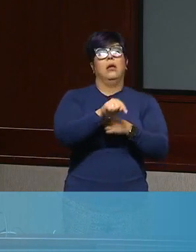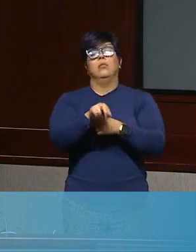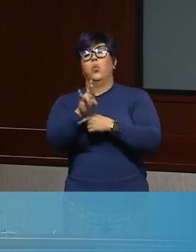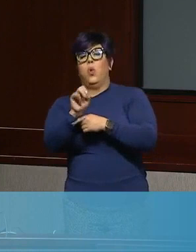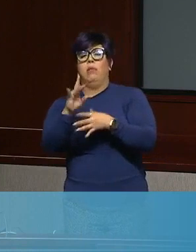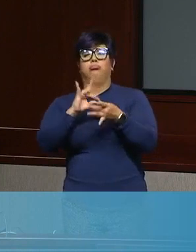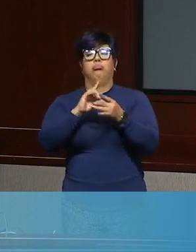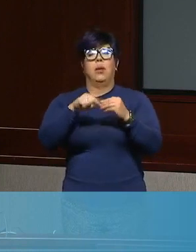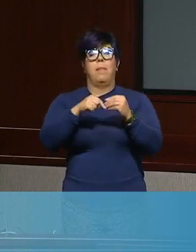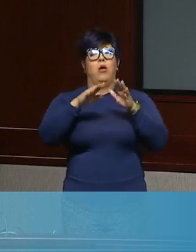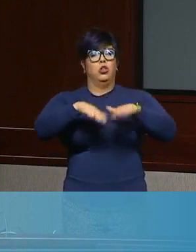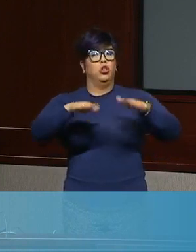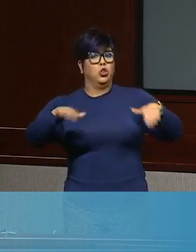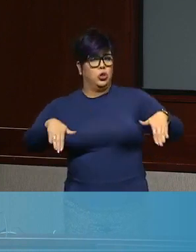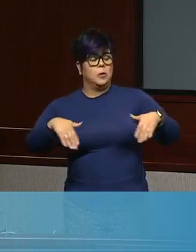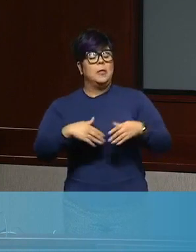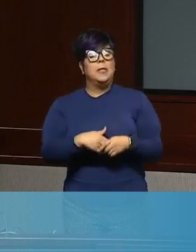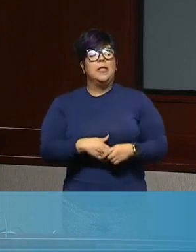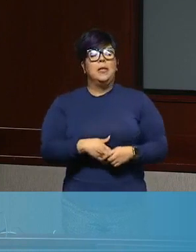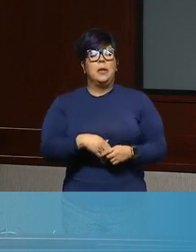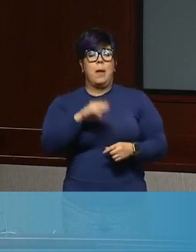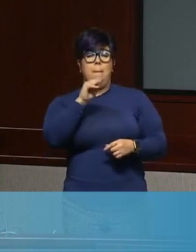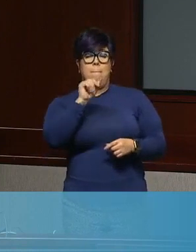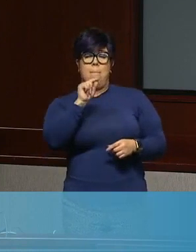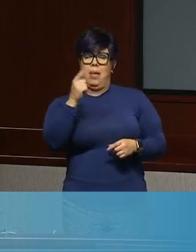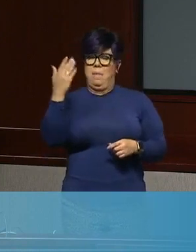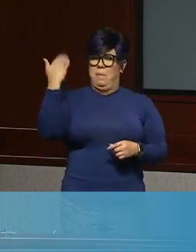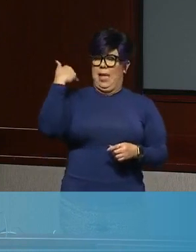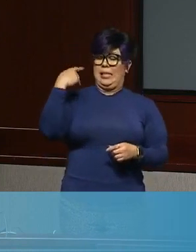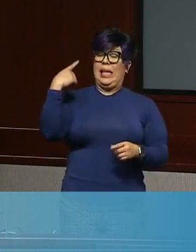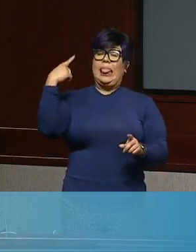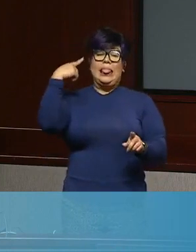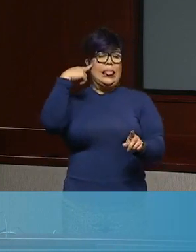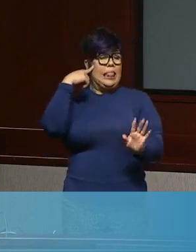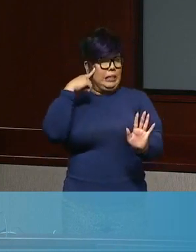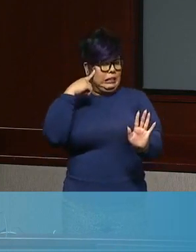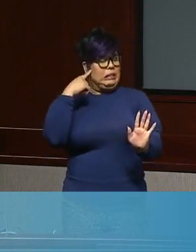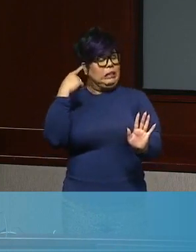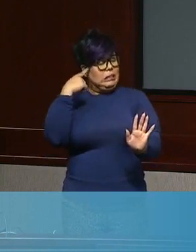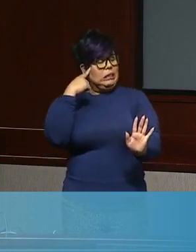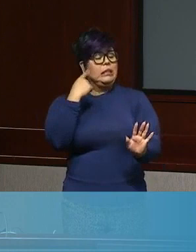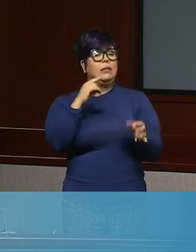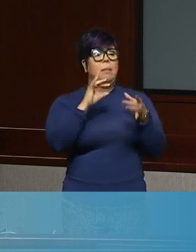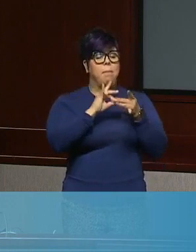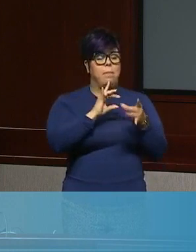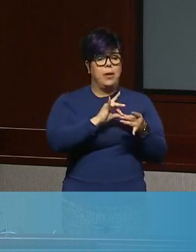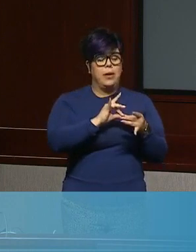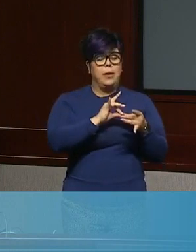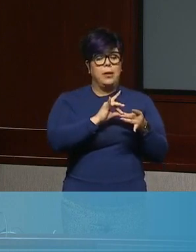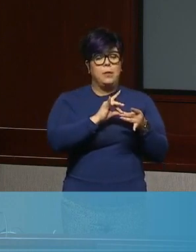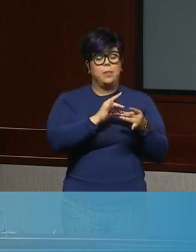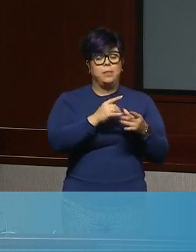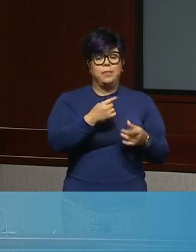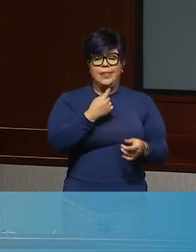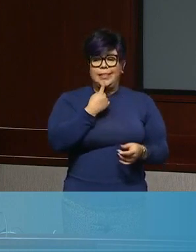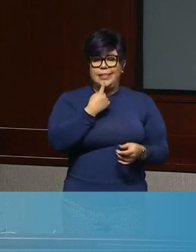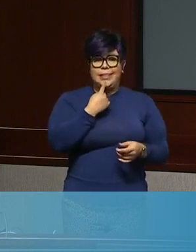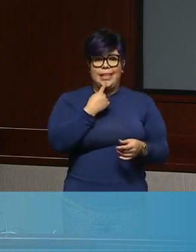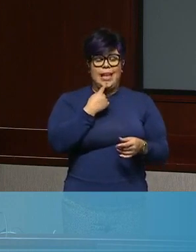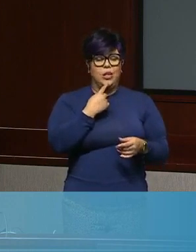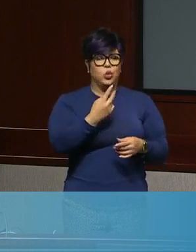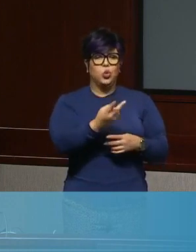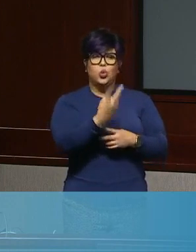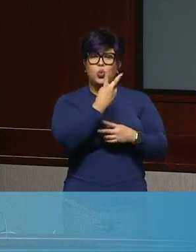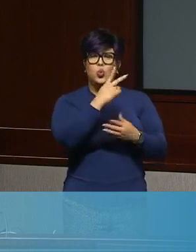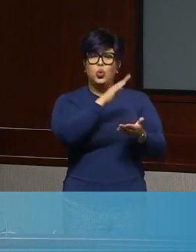kids. Matt, in the past you've said, and correct me if I'm incorrect here, that there's been at least 2